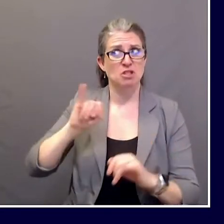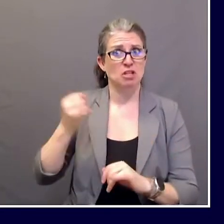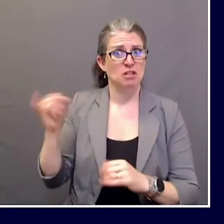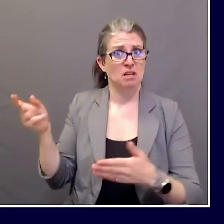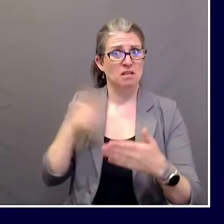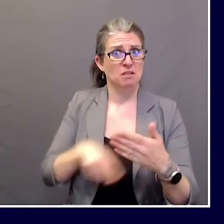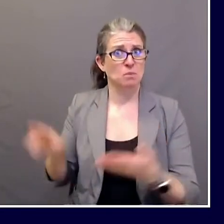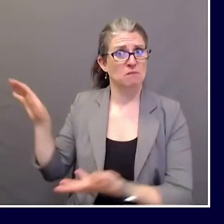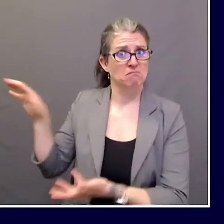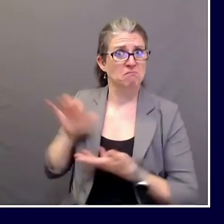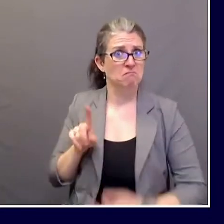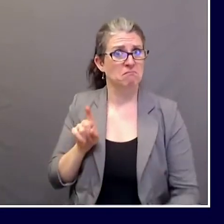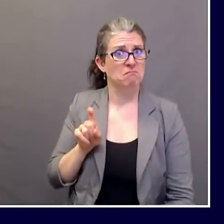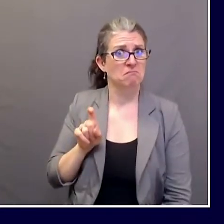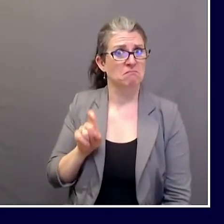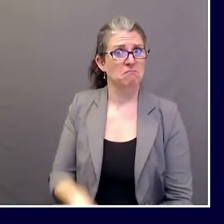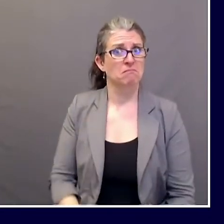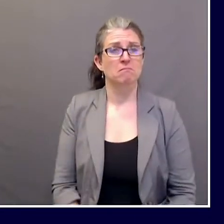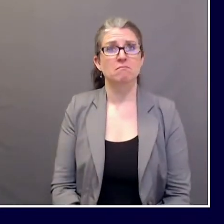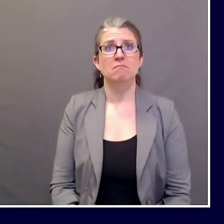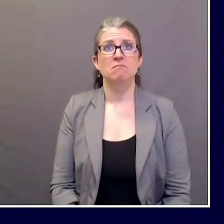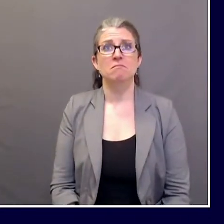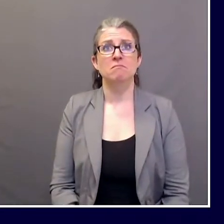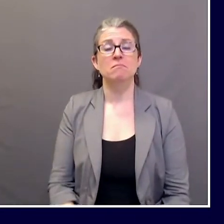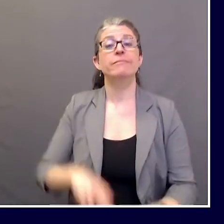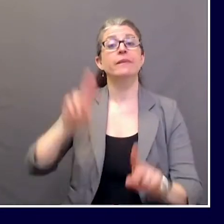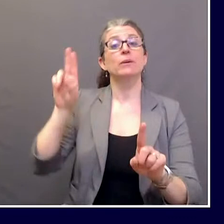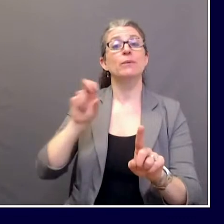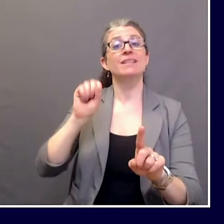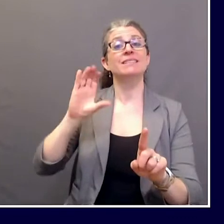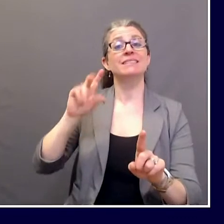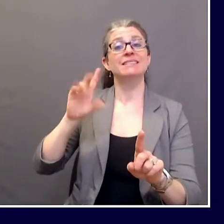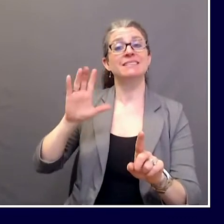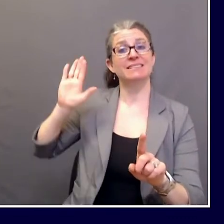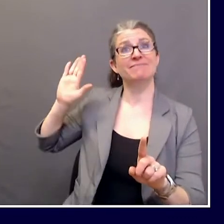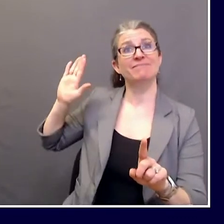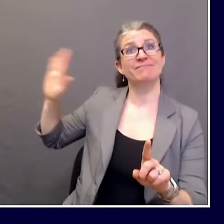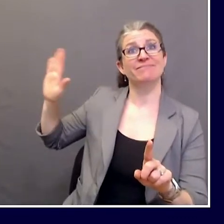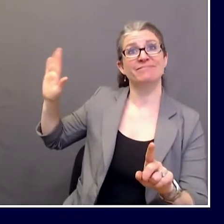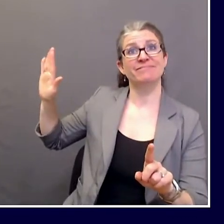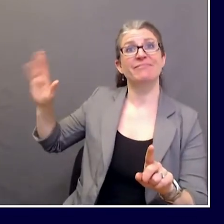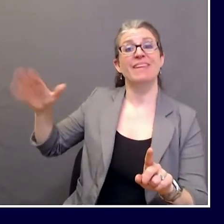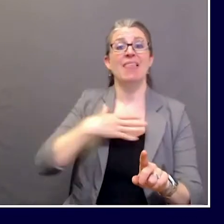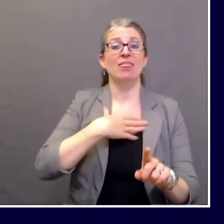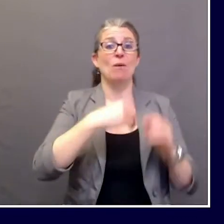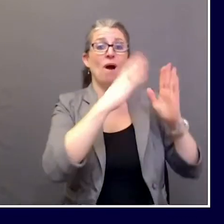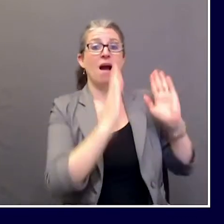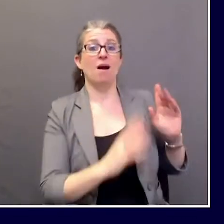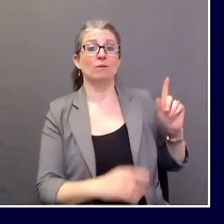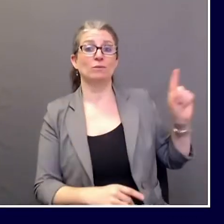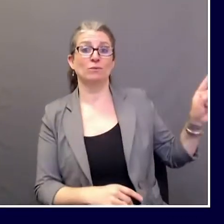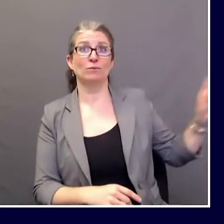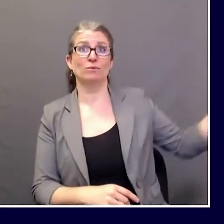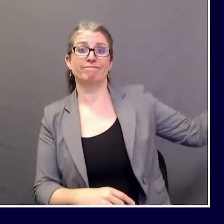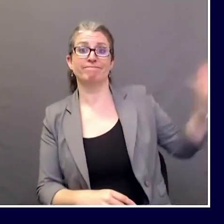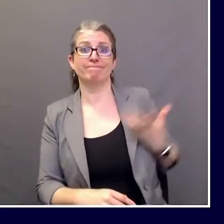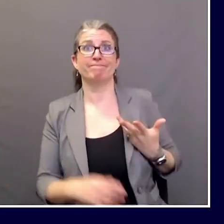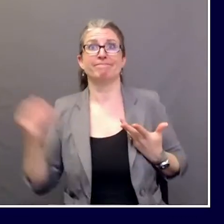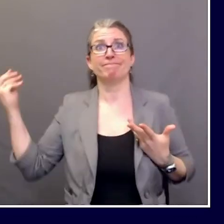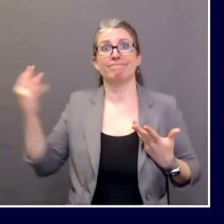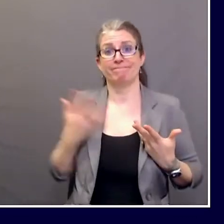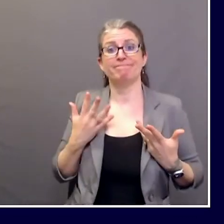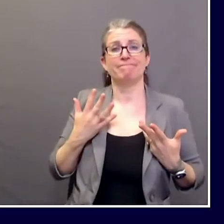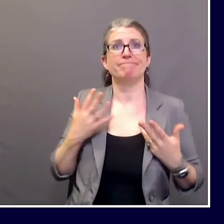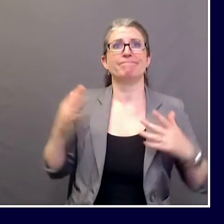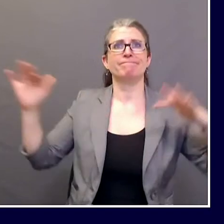been informed by the US CDC and our colleagues at the White House that there will not be ordering by states of